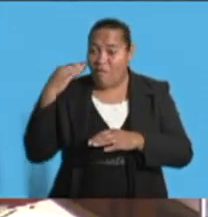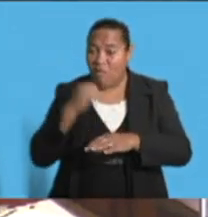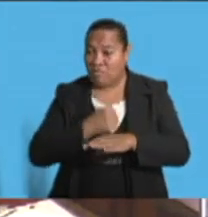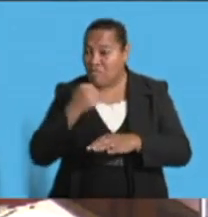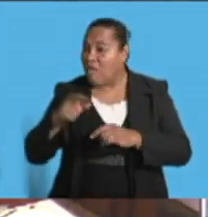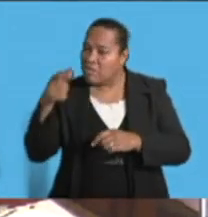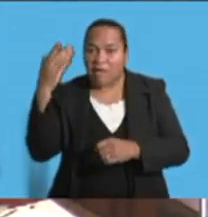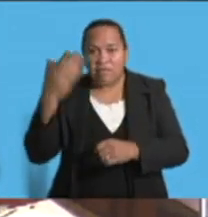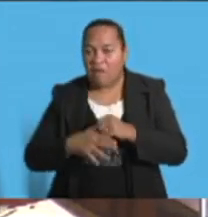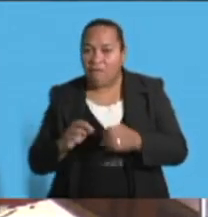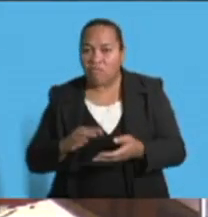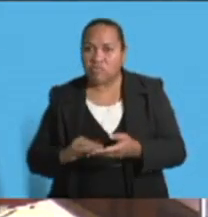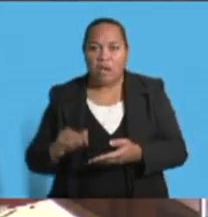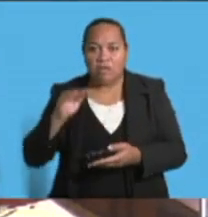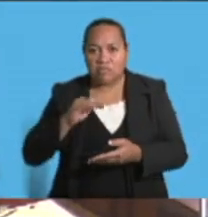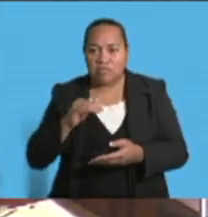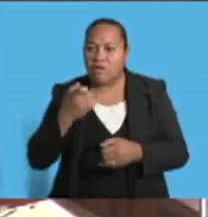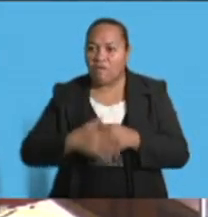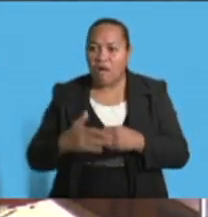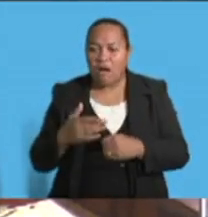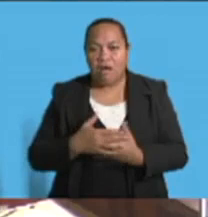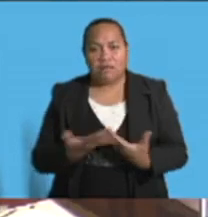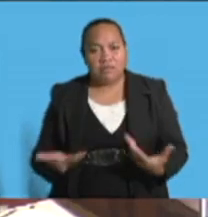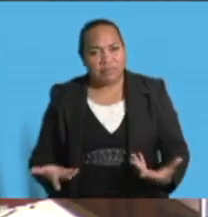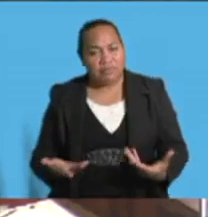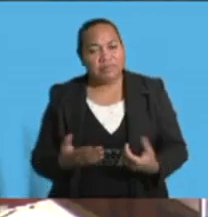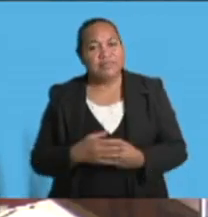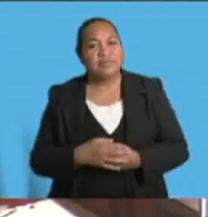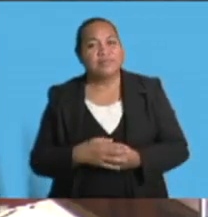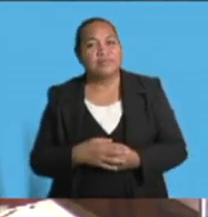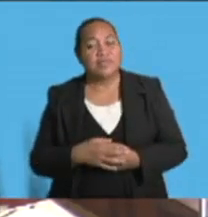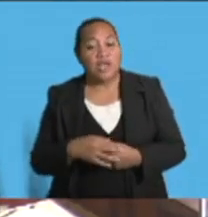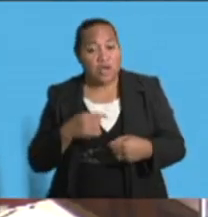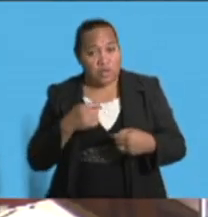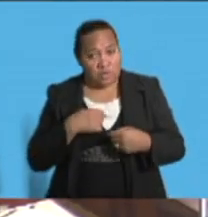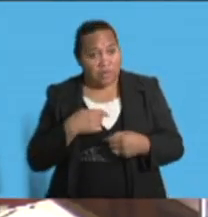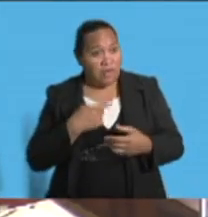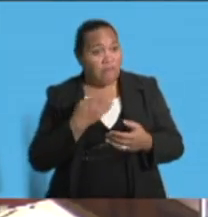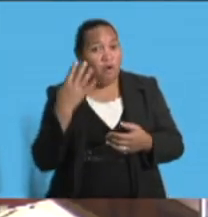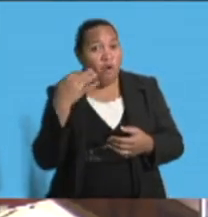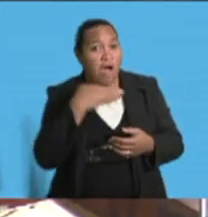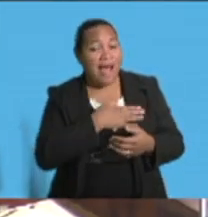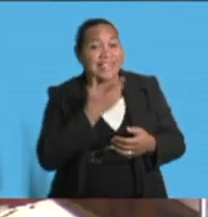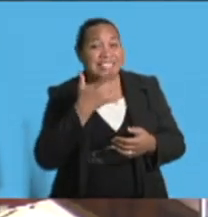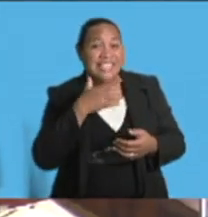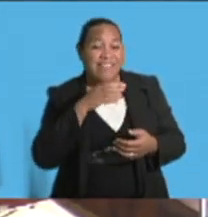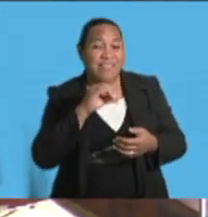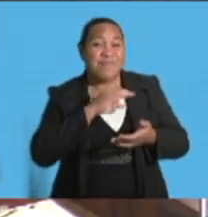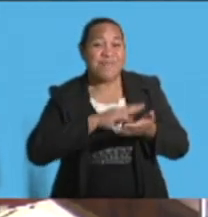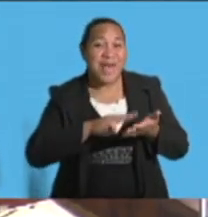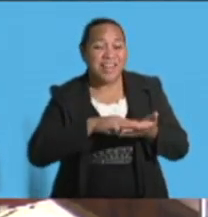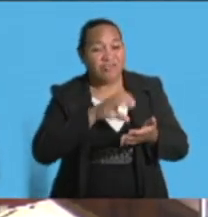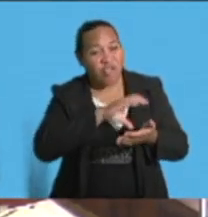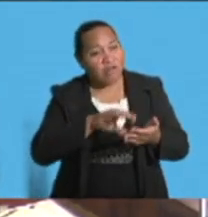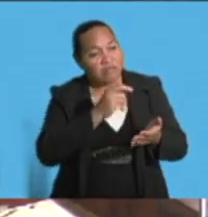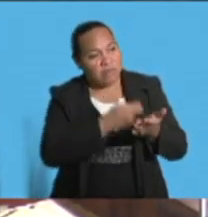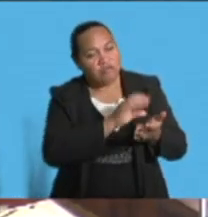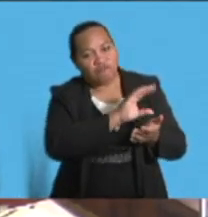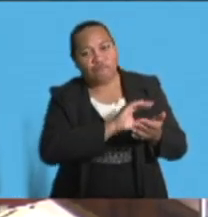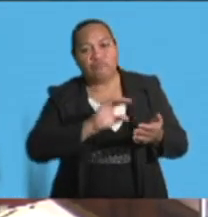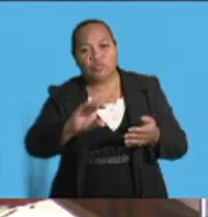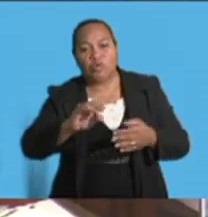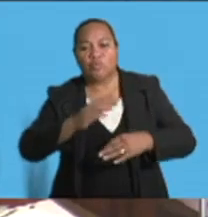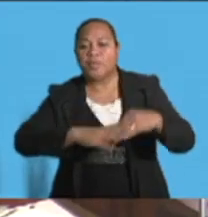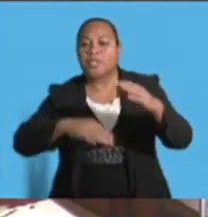Madam Speaker. In addition, we have given $470 million to ordinary Fijians to rebuild after Cyclone